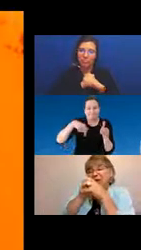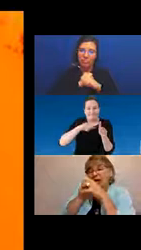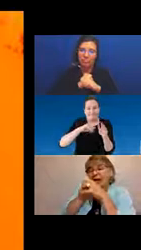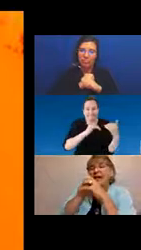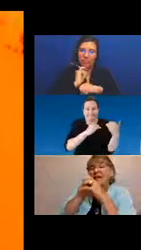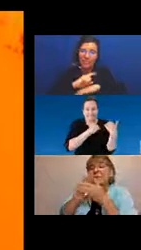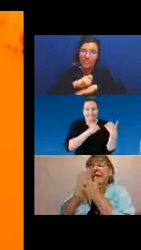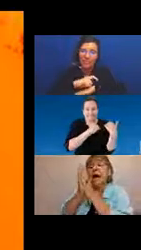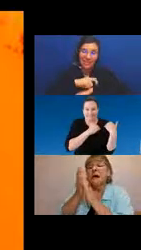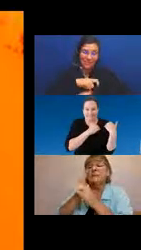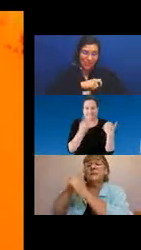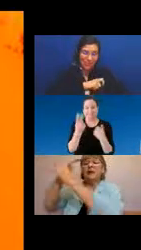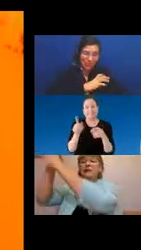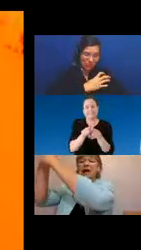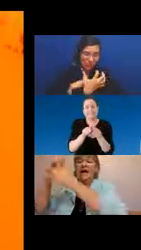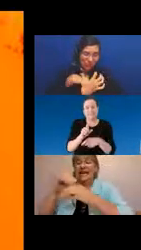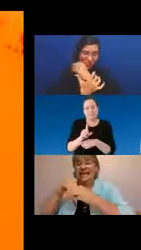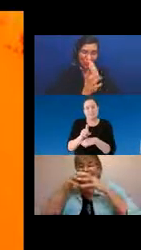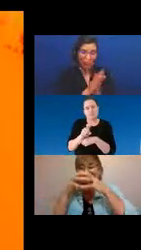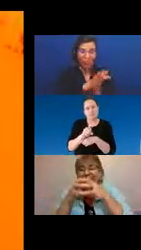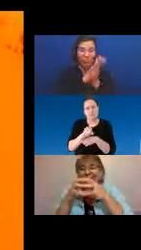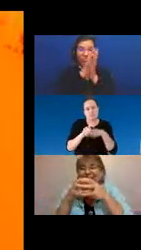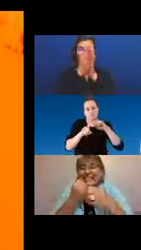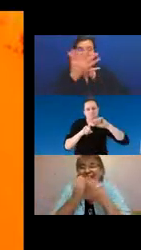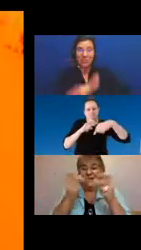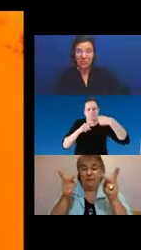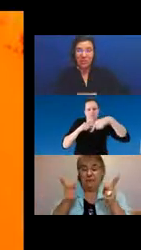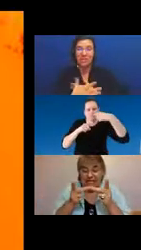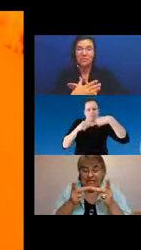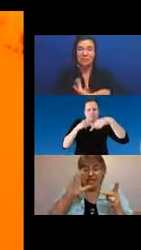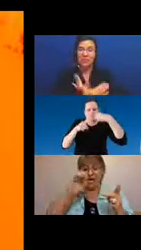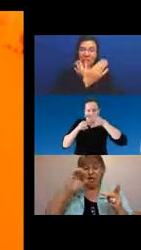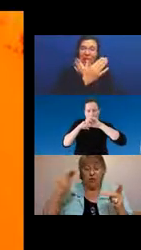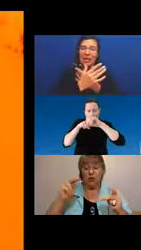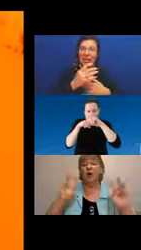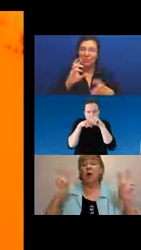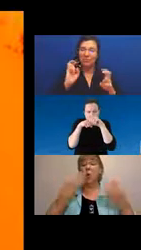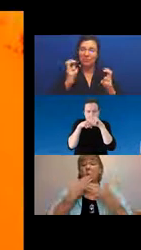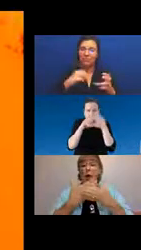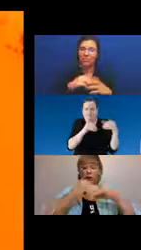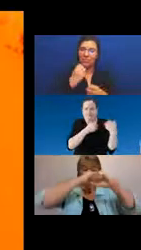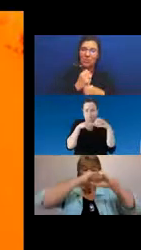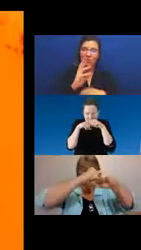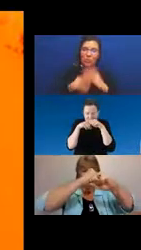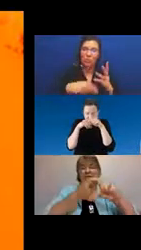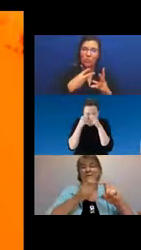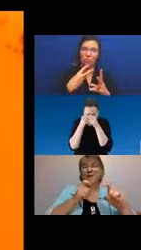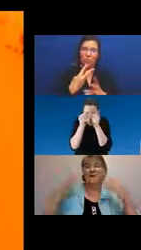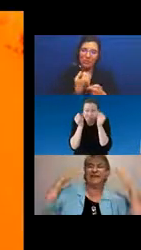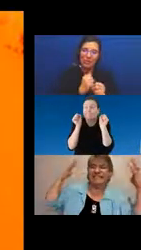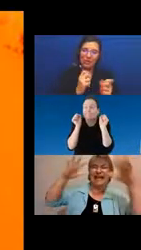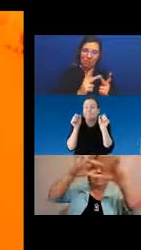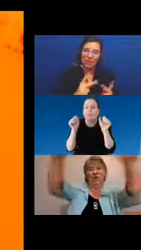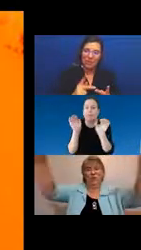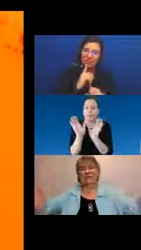caterpillar then becomes a butterfly in safe place, cocoon, well protected from